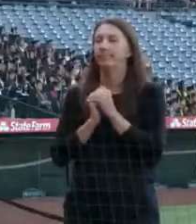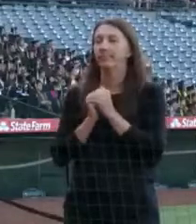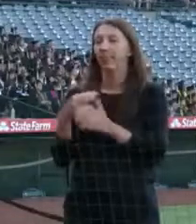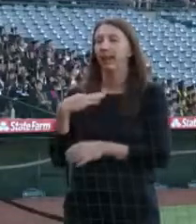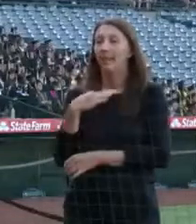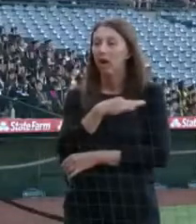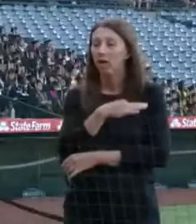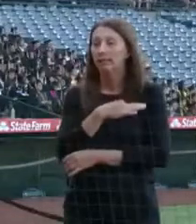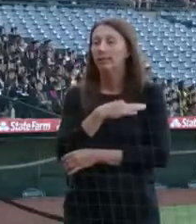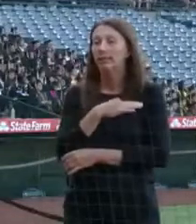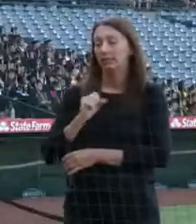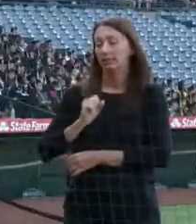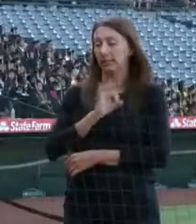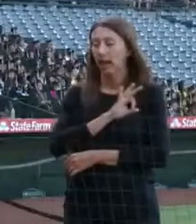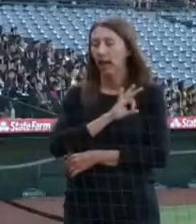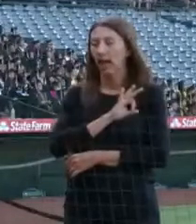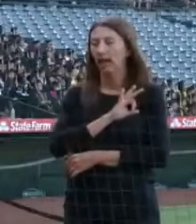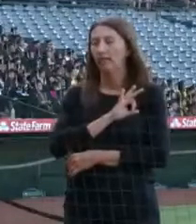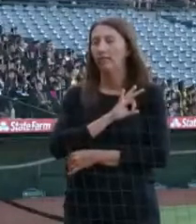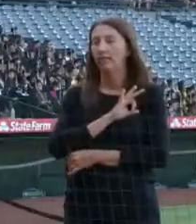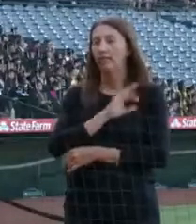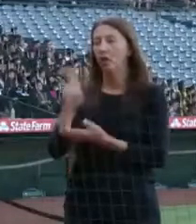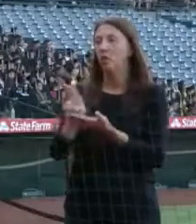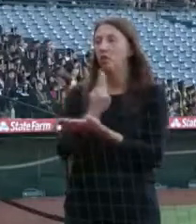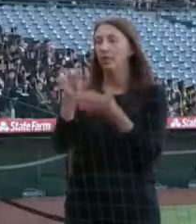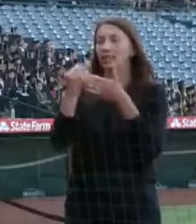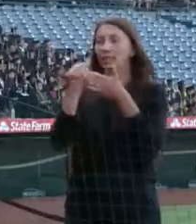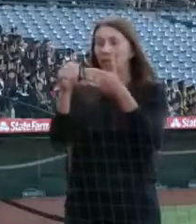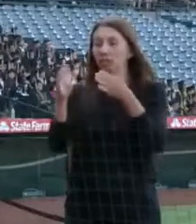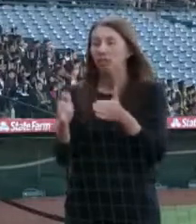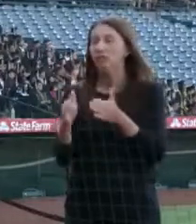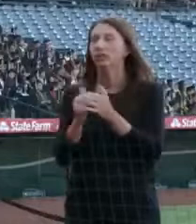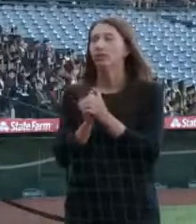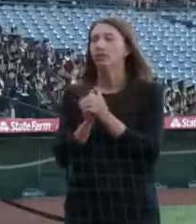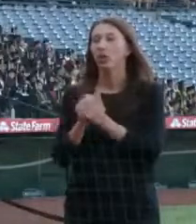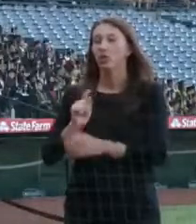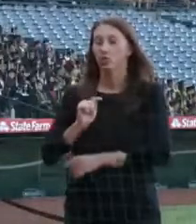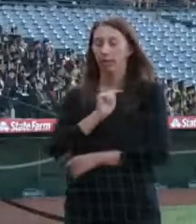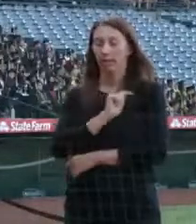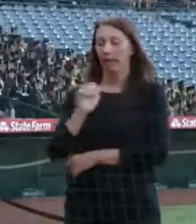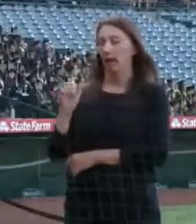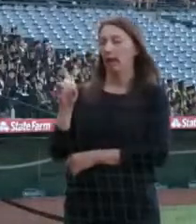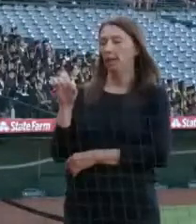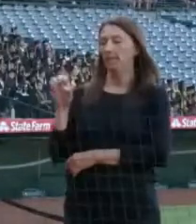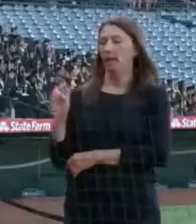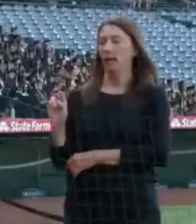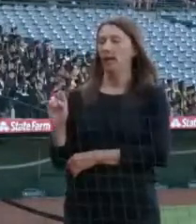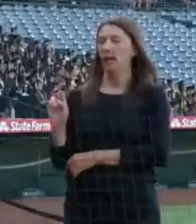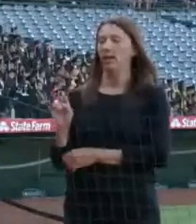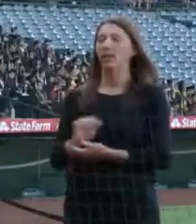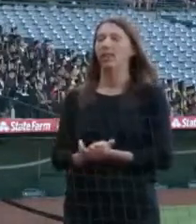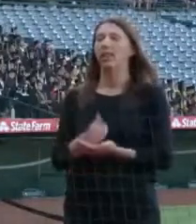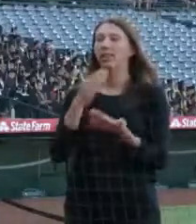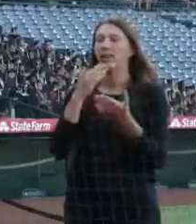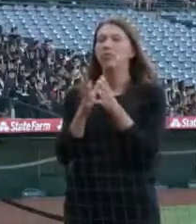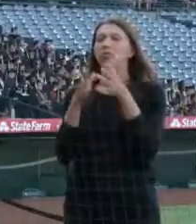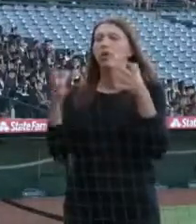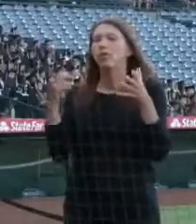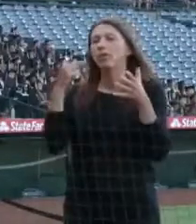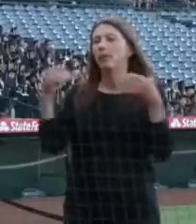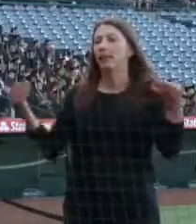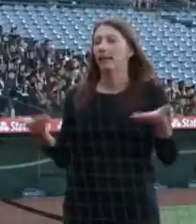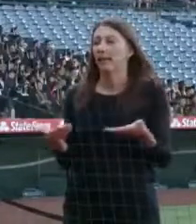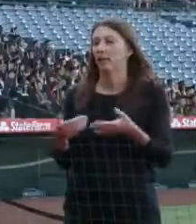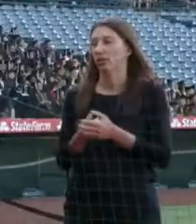faculty, staff, university leadership, Trustee Adamson, thank you so much for being